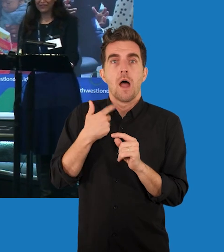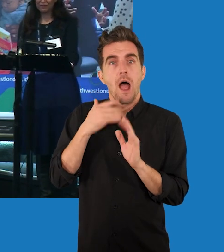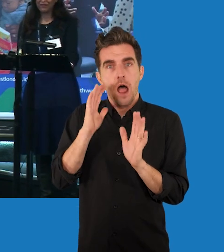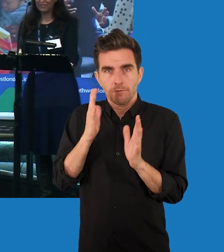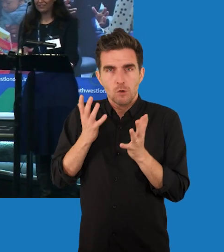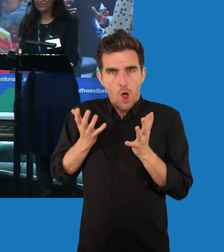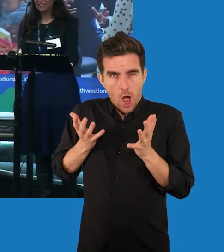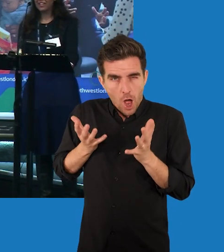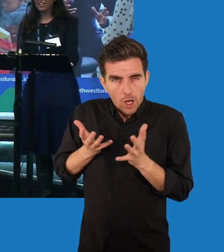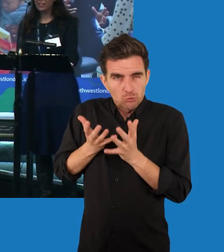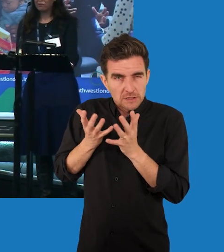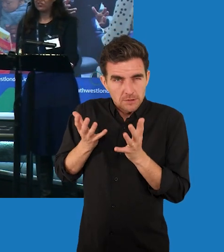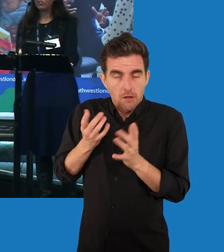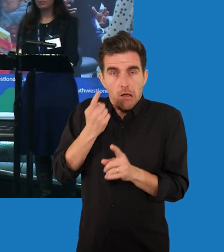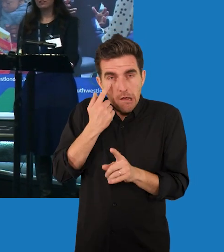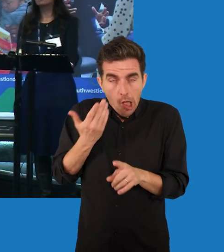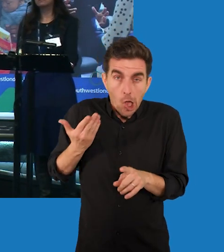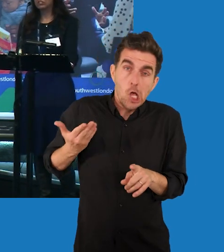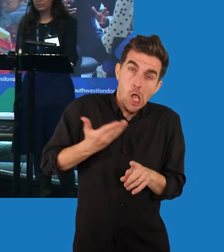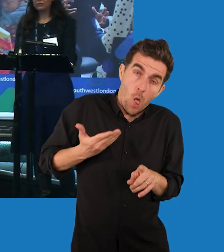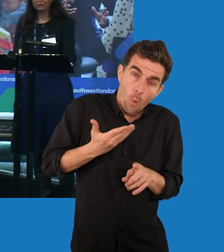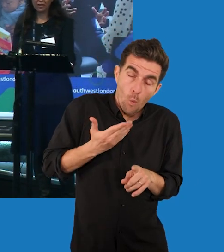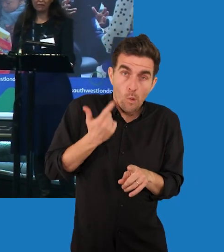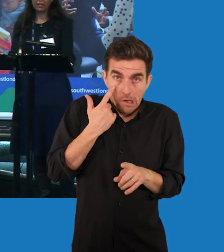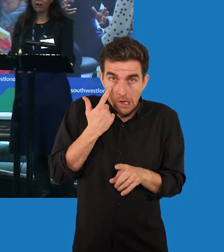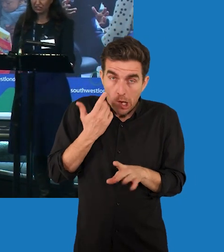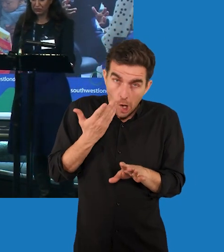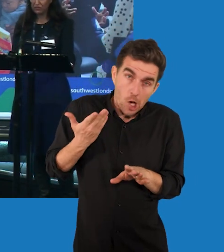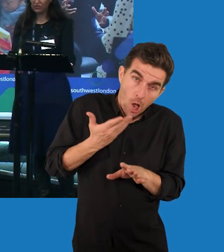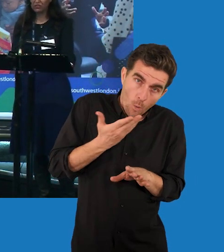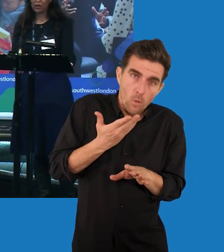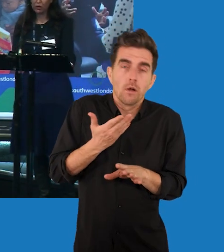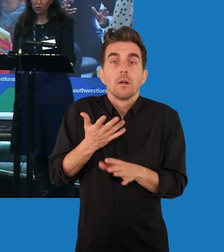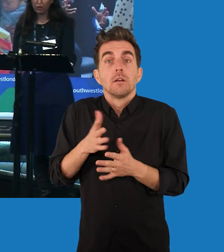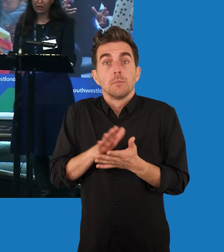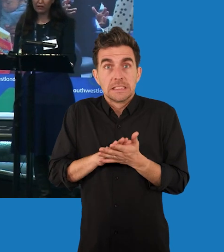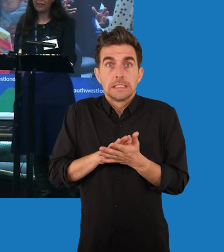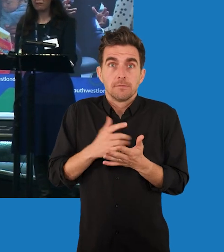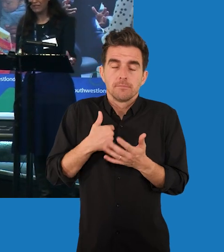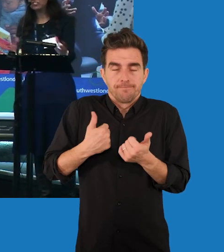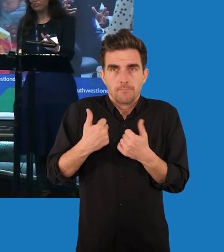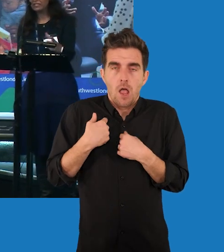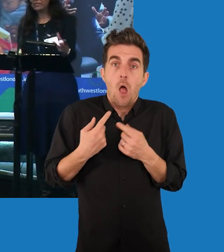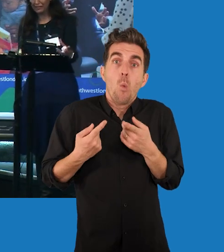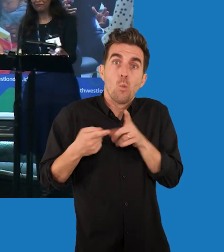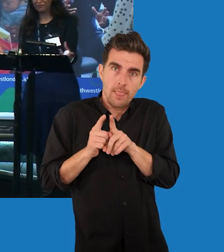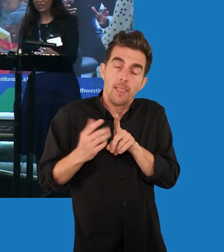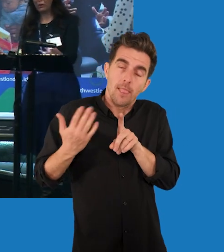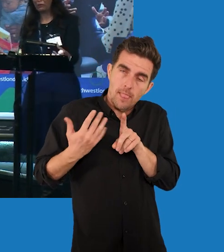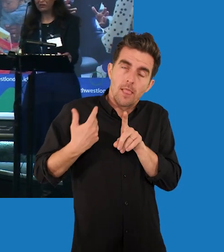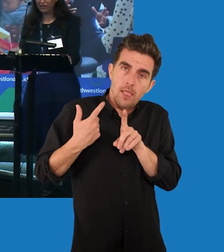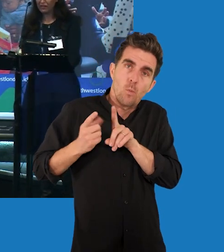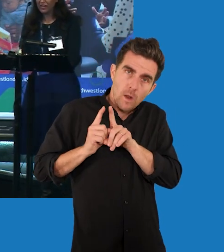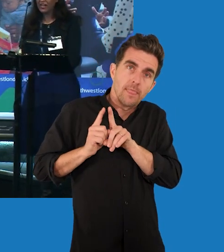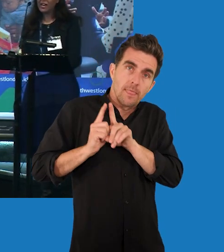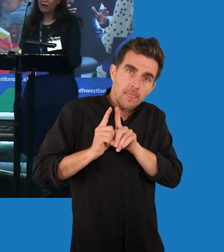appointments. So I had to just give her some gentle encouragement to go along, and that meant actually physically going